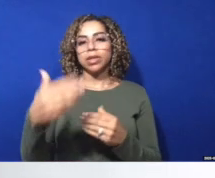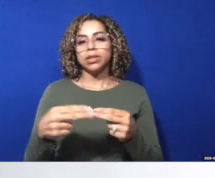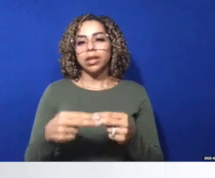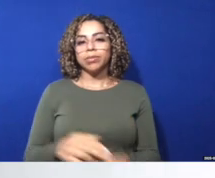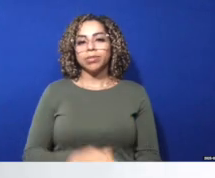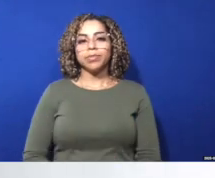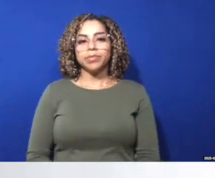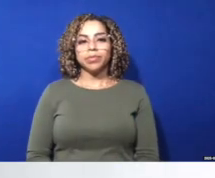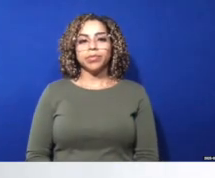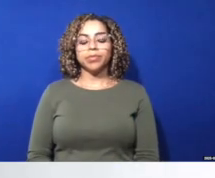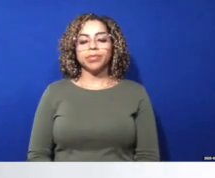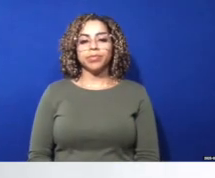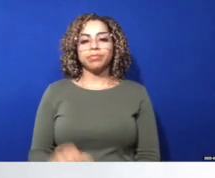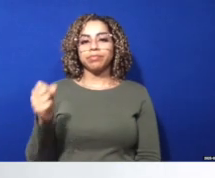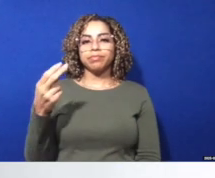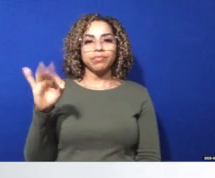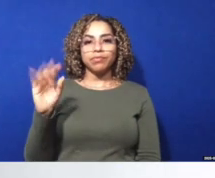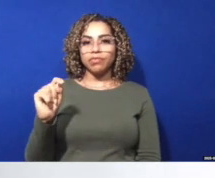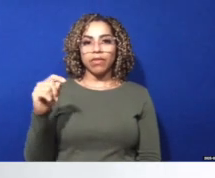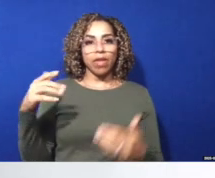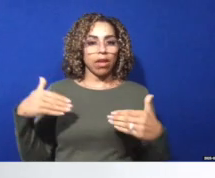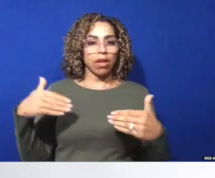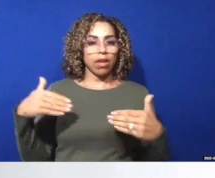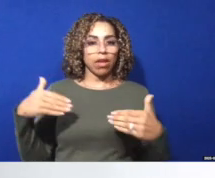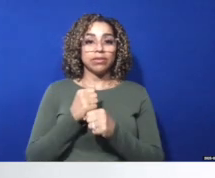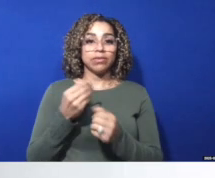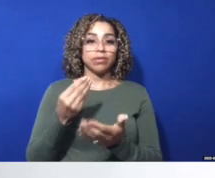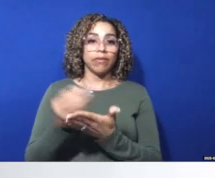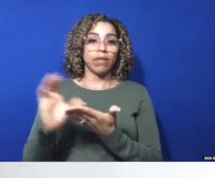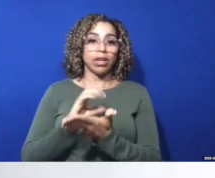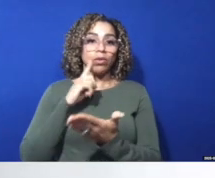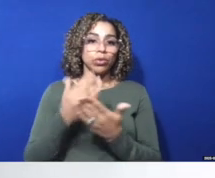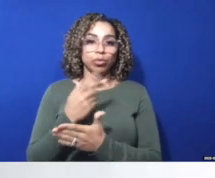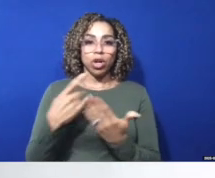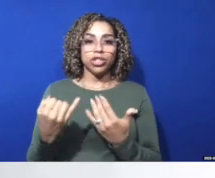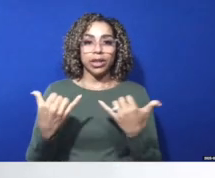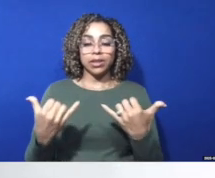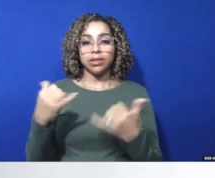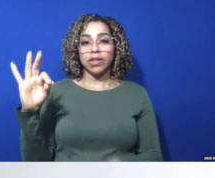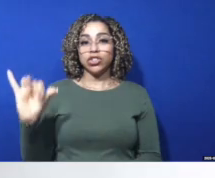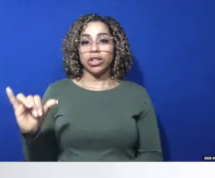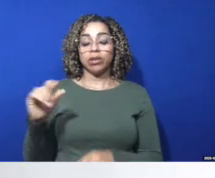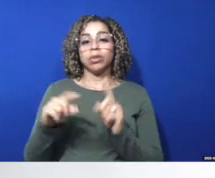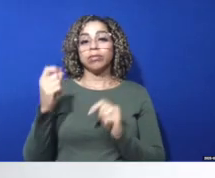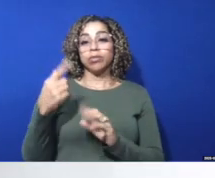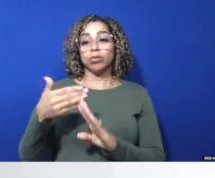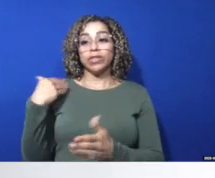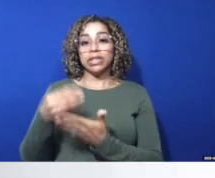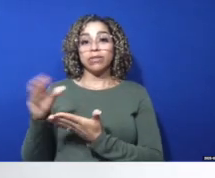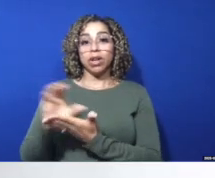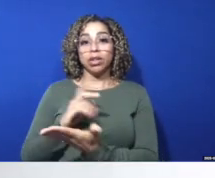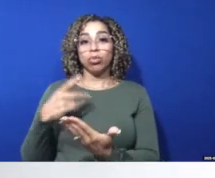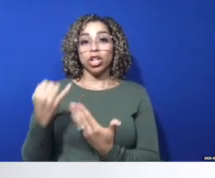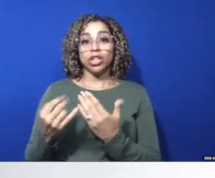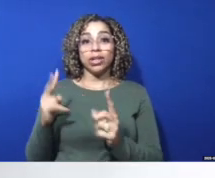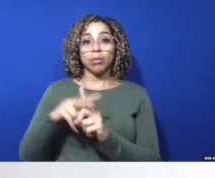While SHIFT has not received funding for new projects this fiscal year, implementation of these previously funded projects will continue through